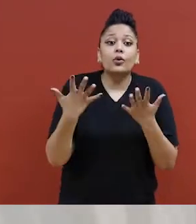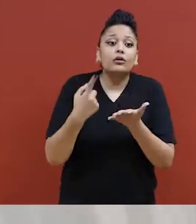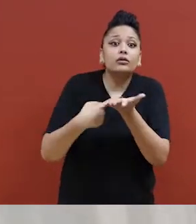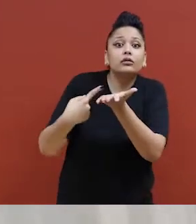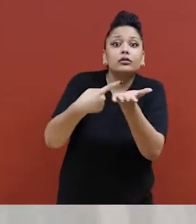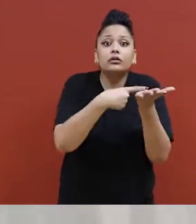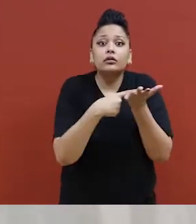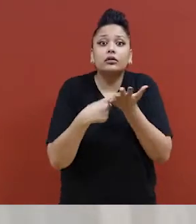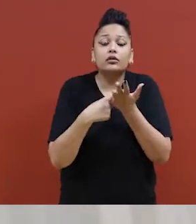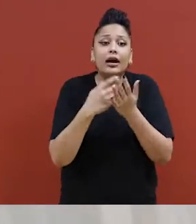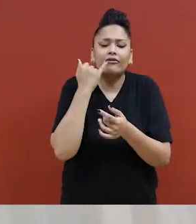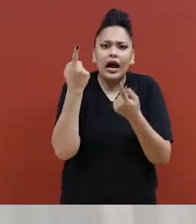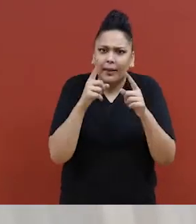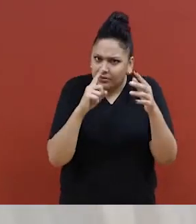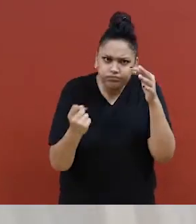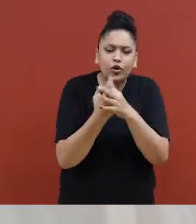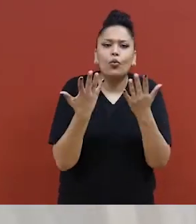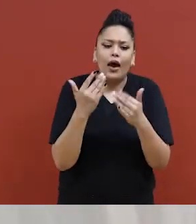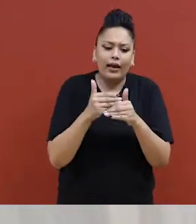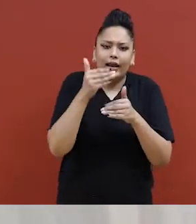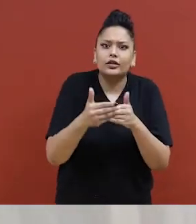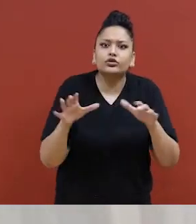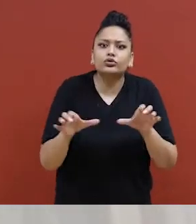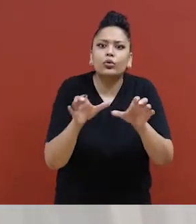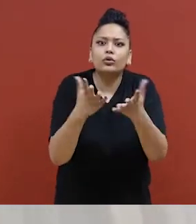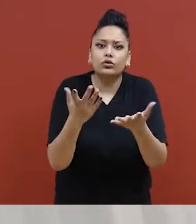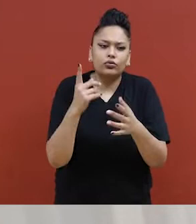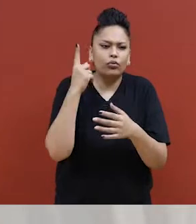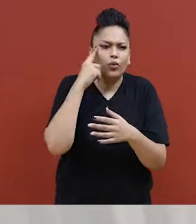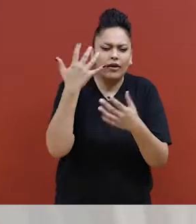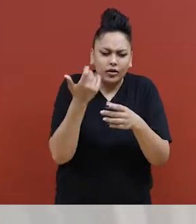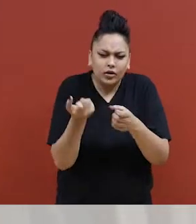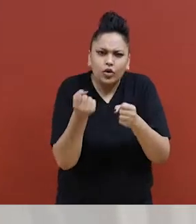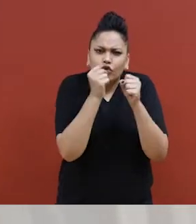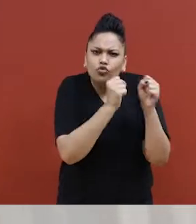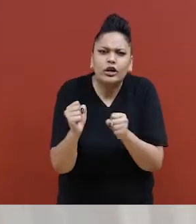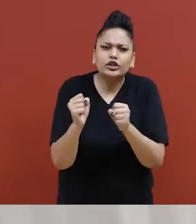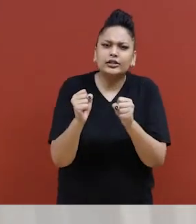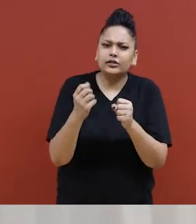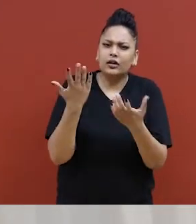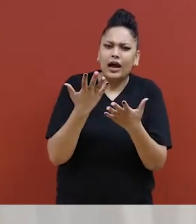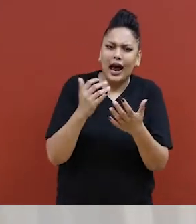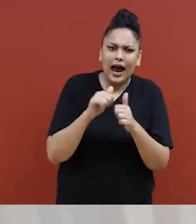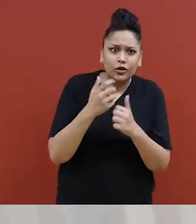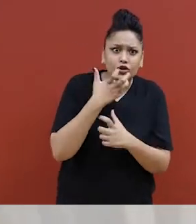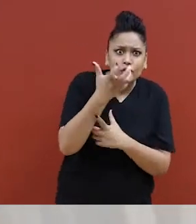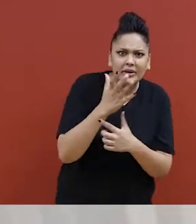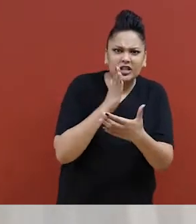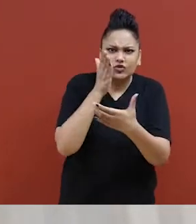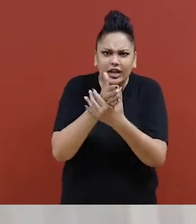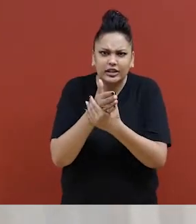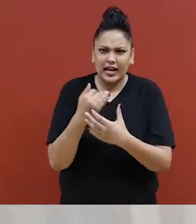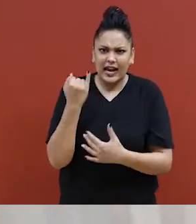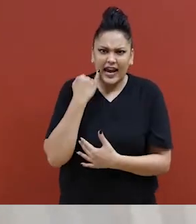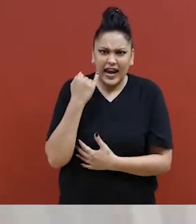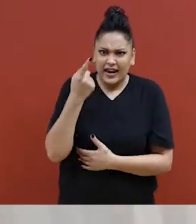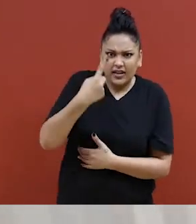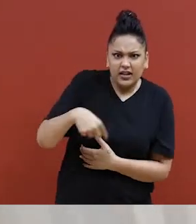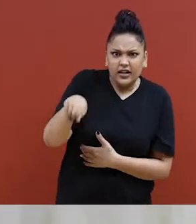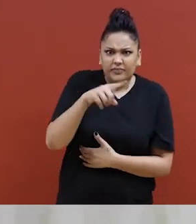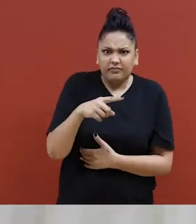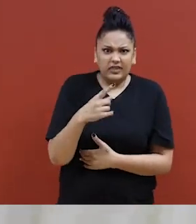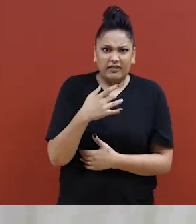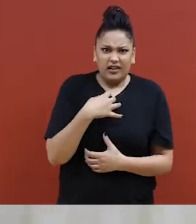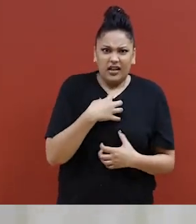and our, strategies, both verbally and physically, that we might employ in uncomfortable or really dangerous